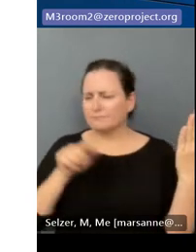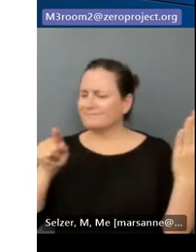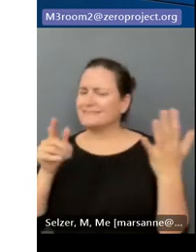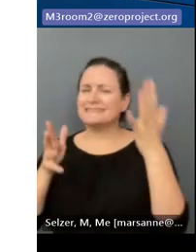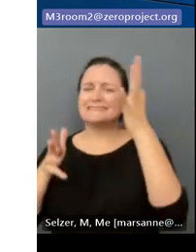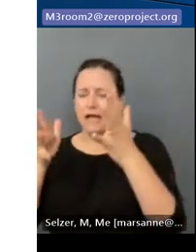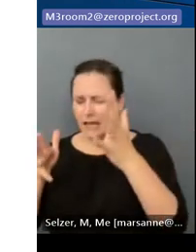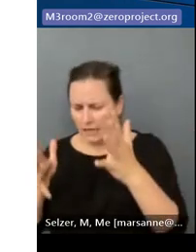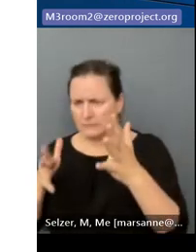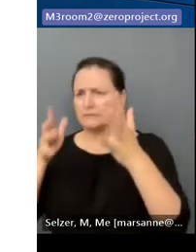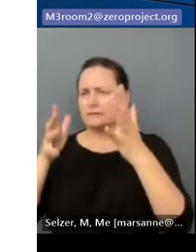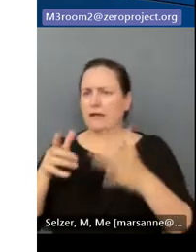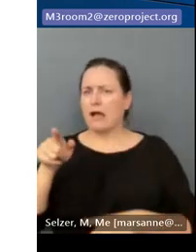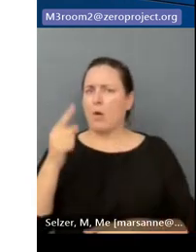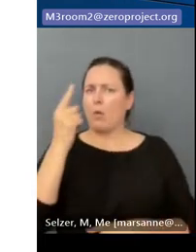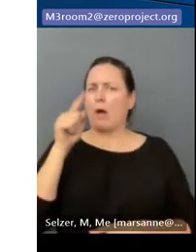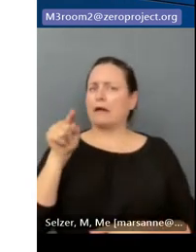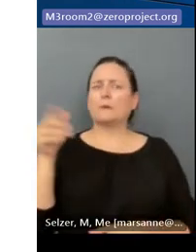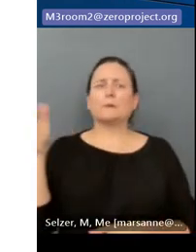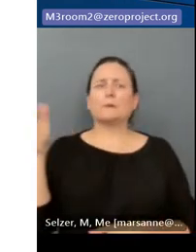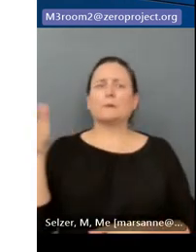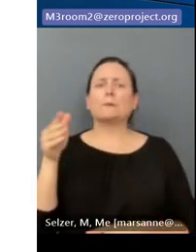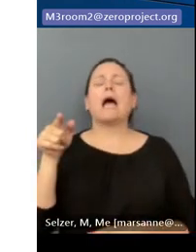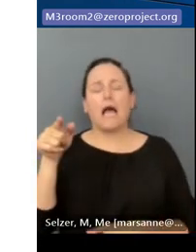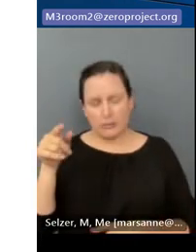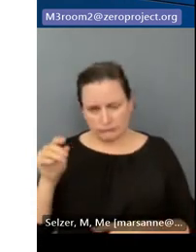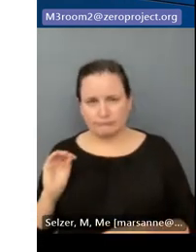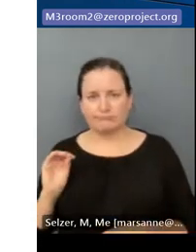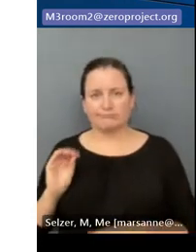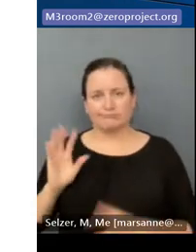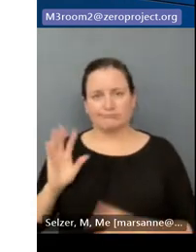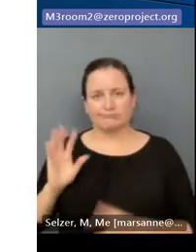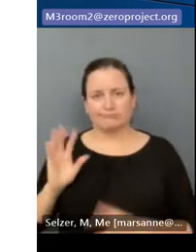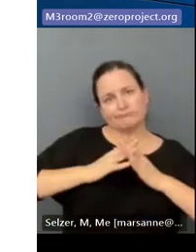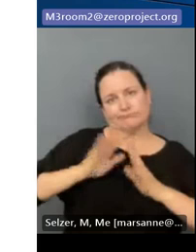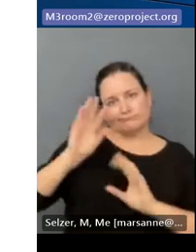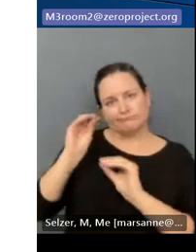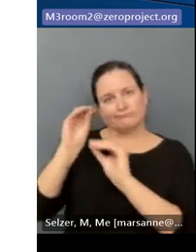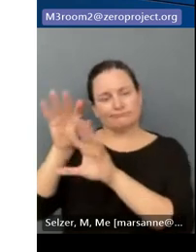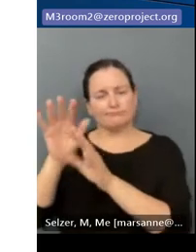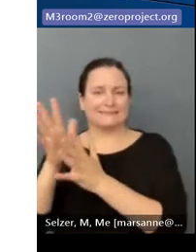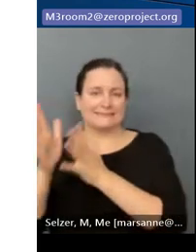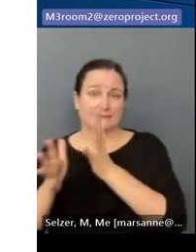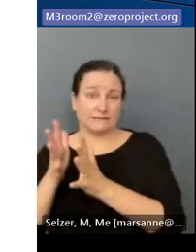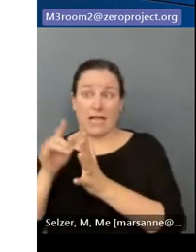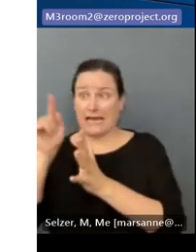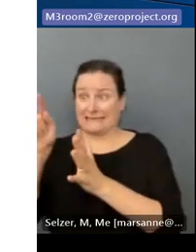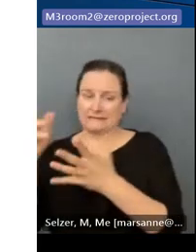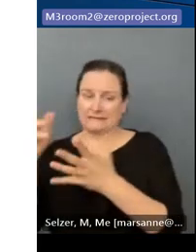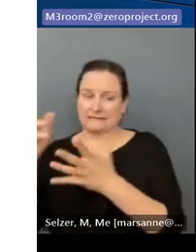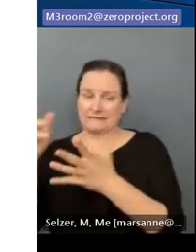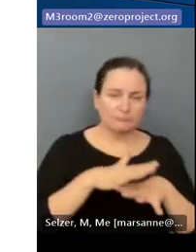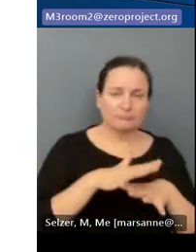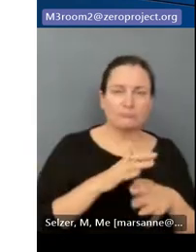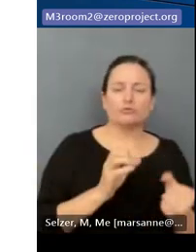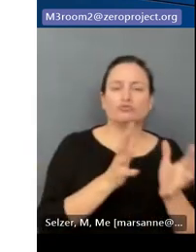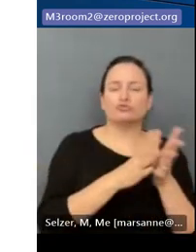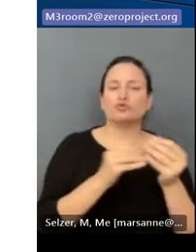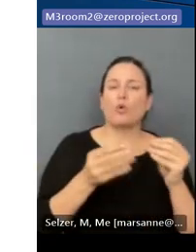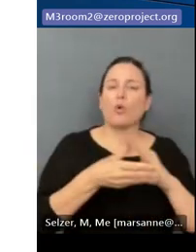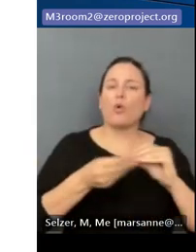And again, we don't stop here. We immediately put that sign into signs, stories, and action. We integrate it into our workshops,